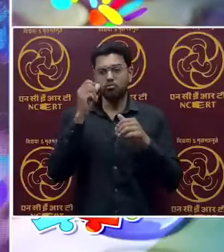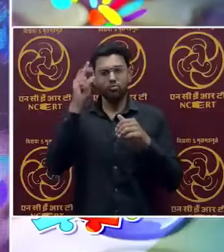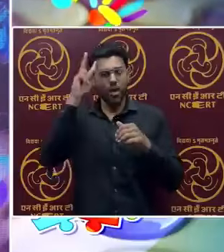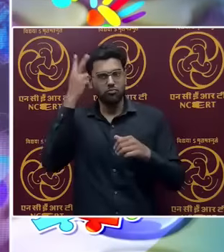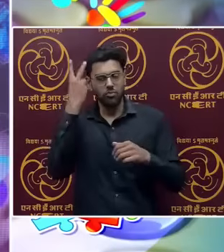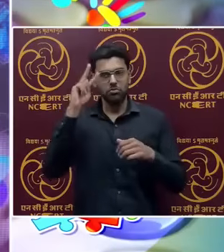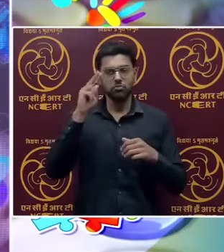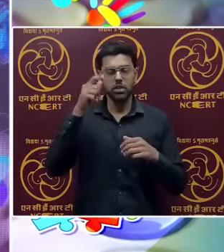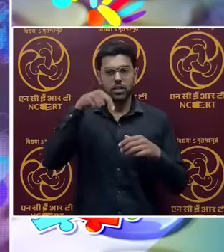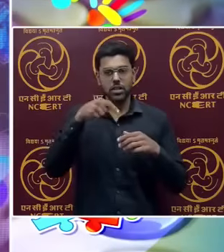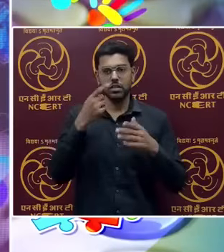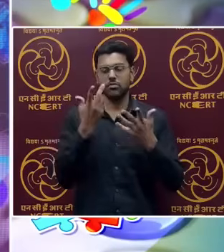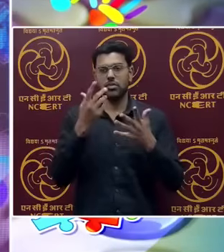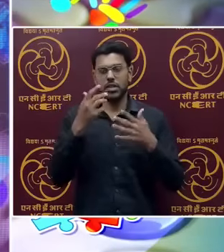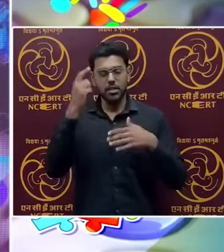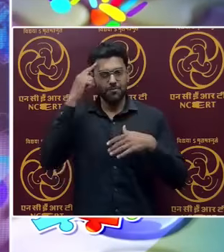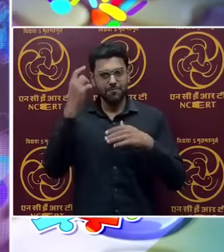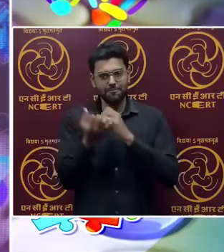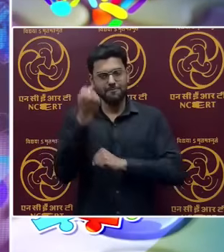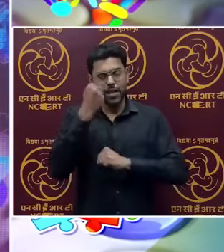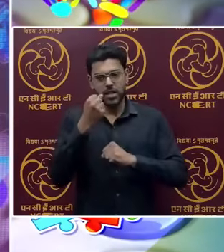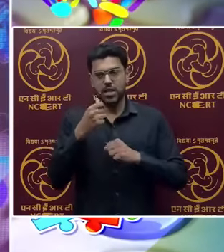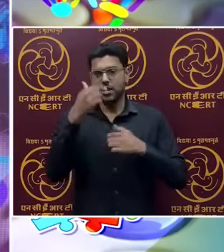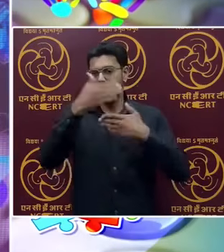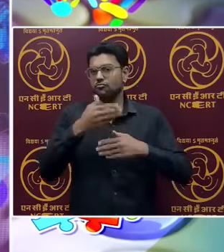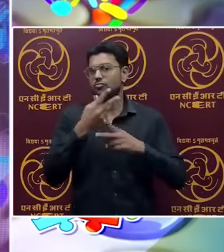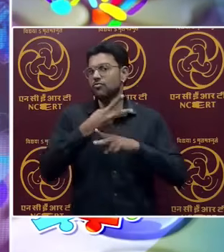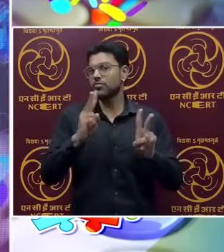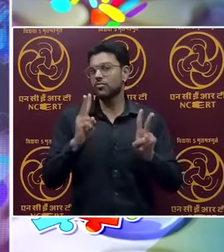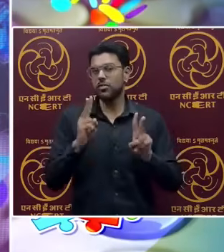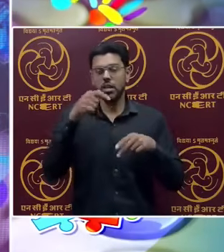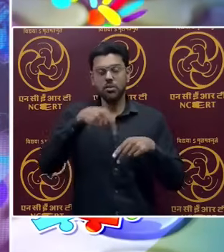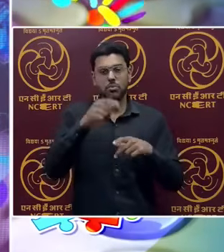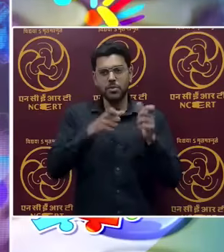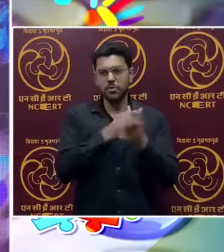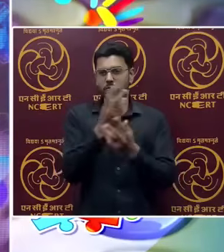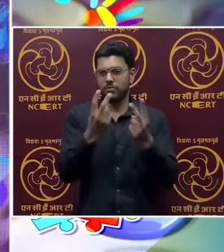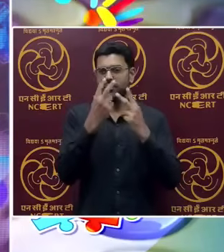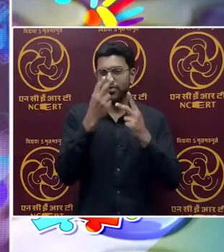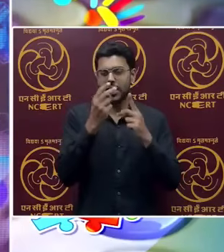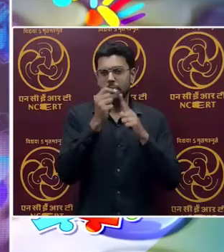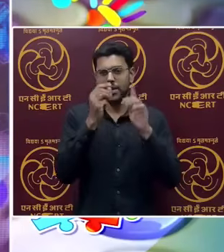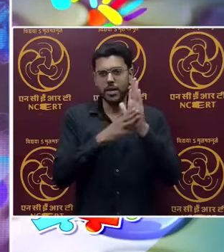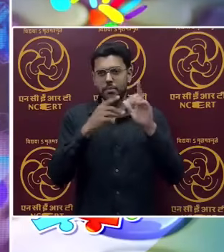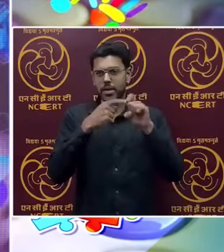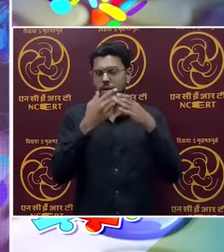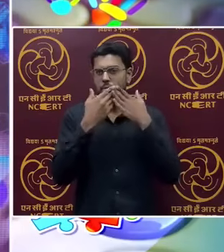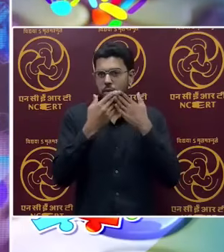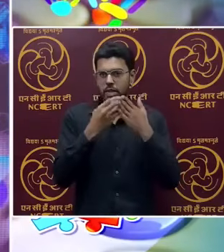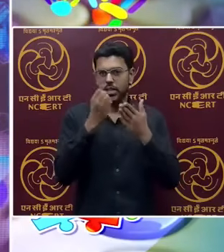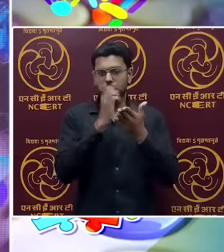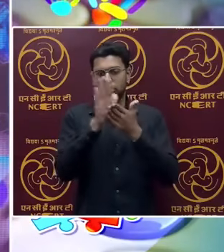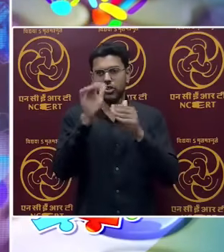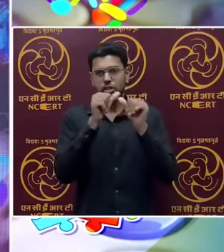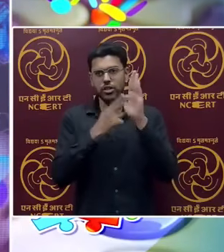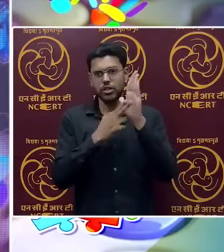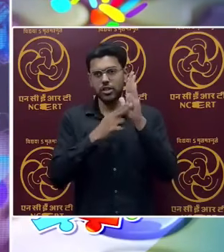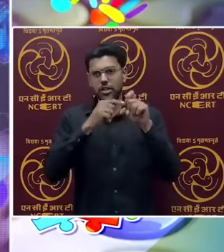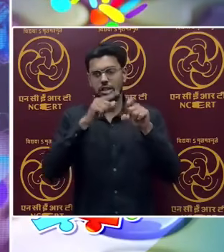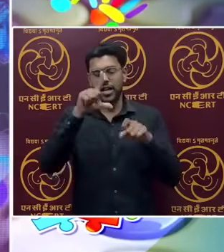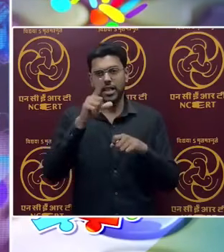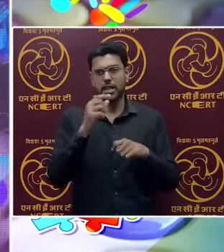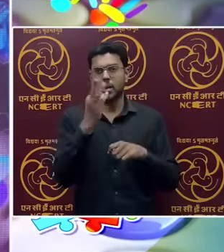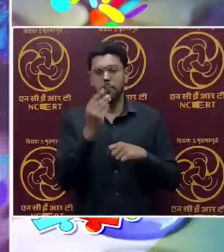seeing trends beyond differences. You're watching us live on PME Vidya channel number 31. That's our